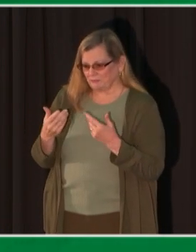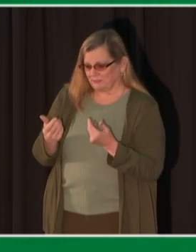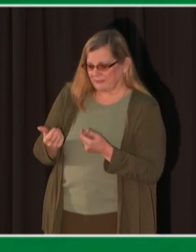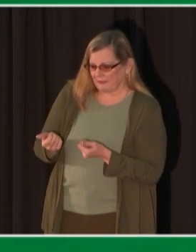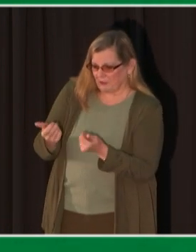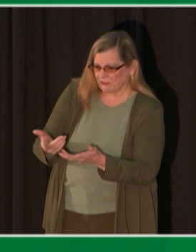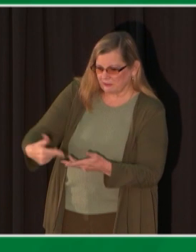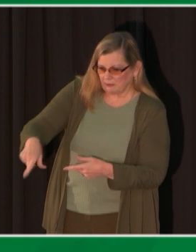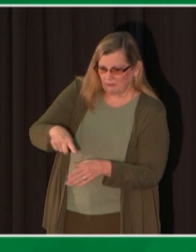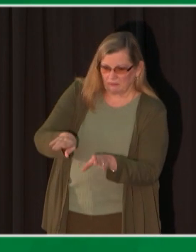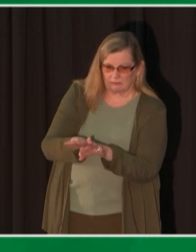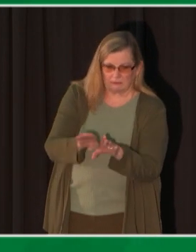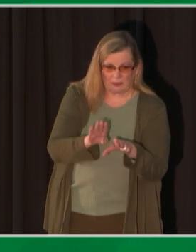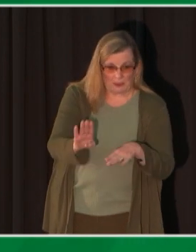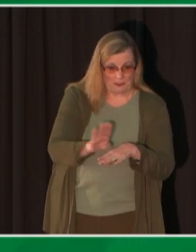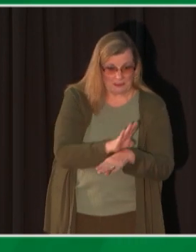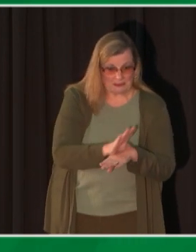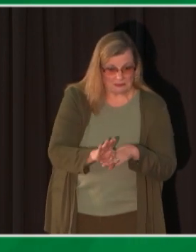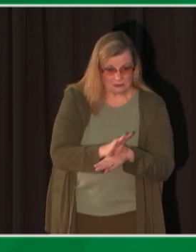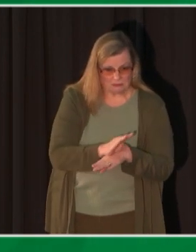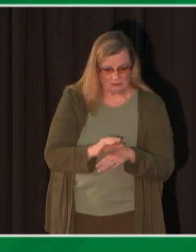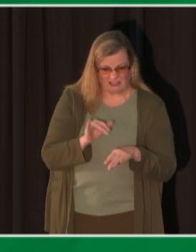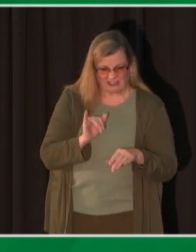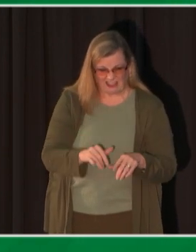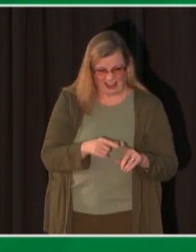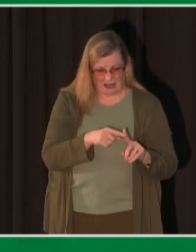how unemployment claims have come